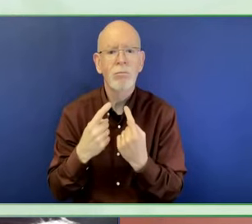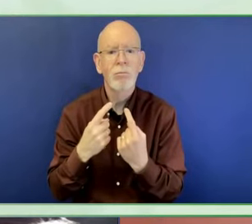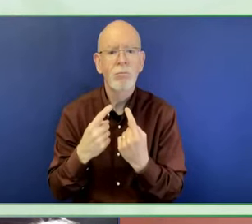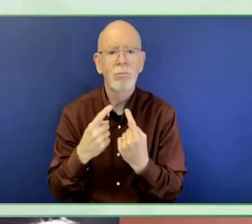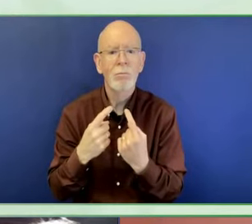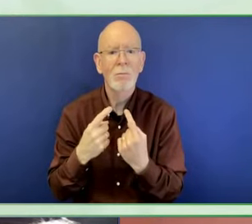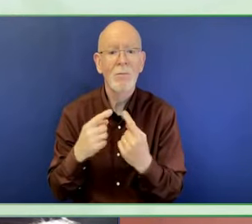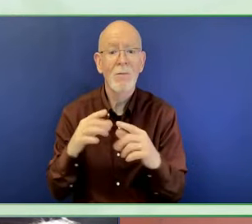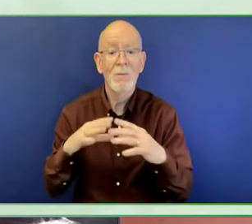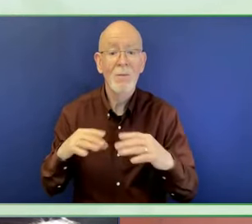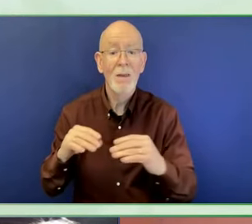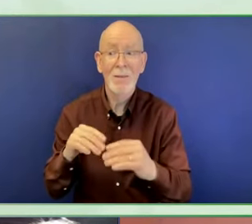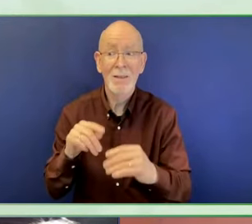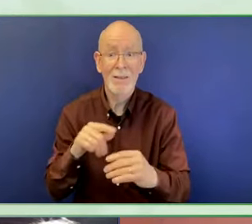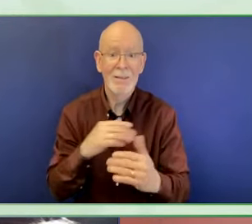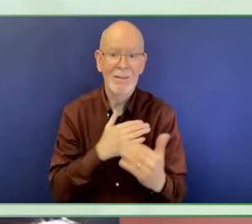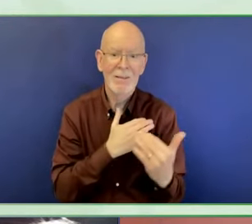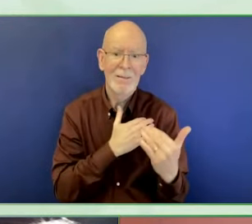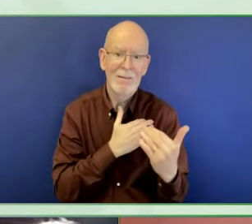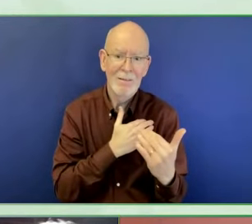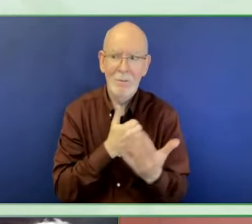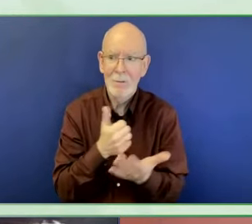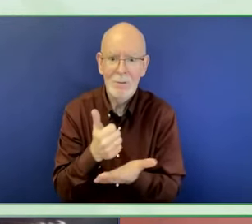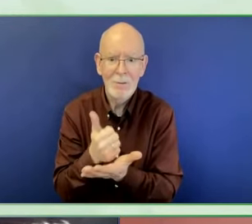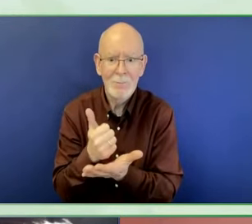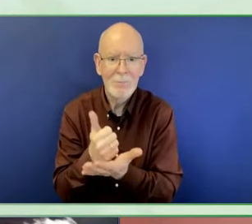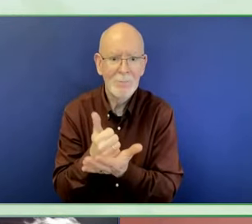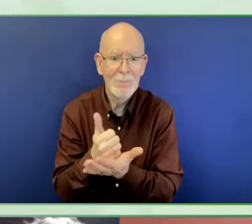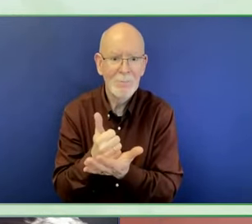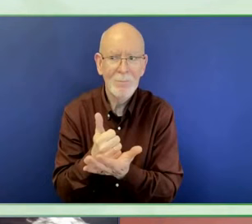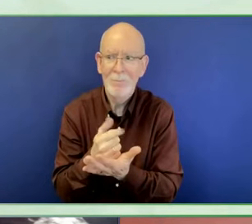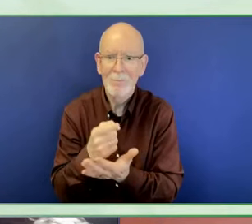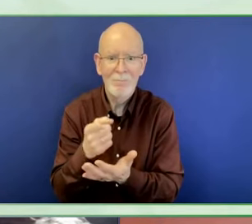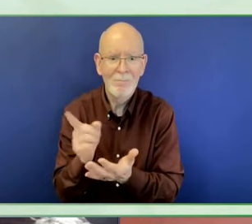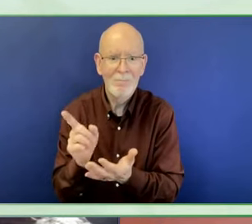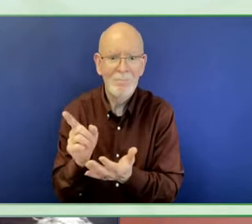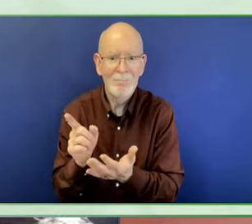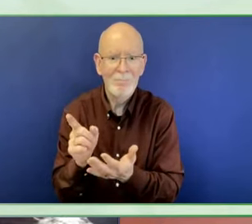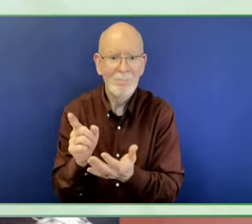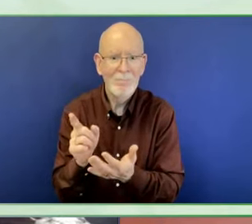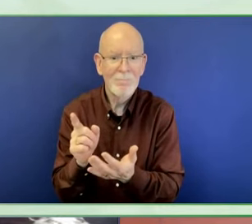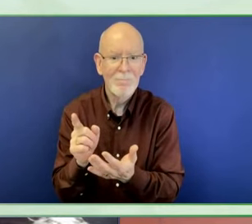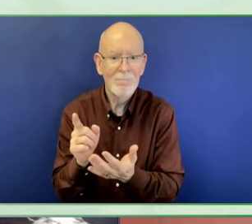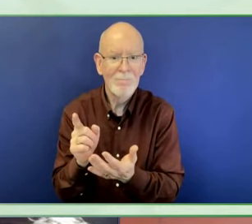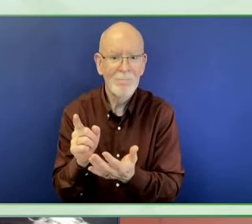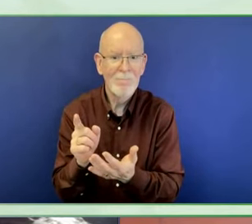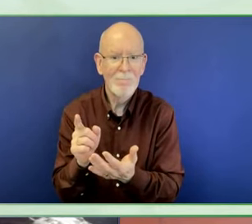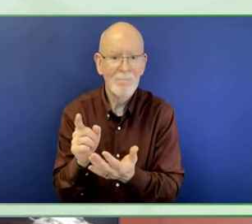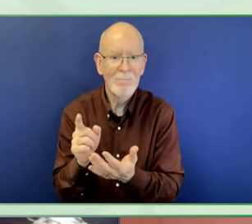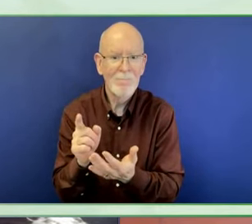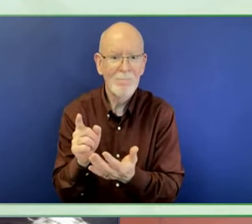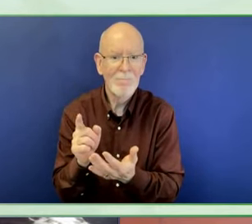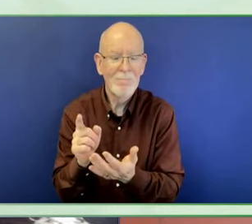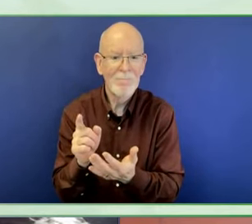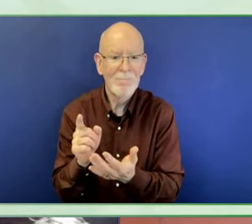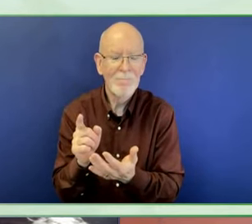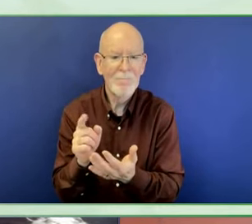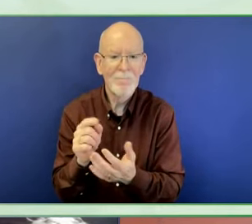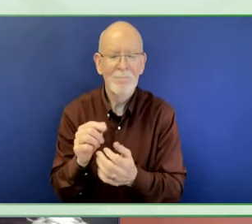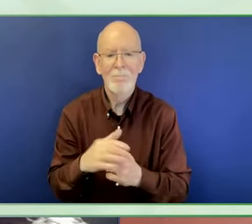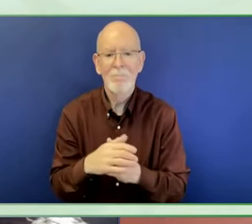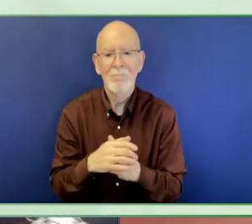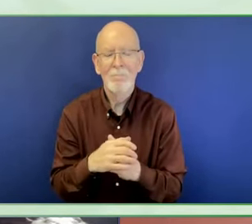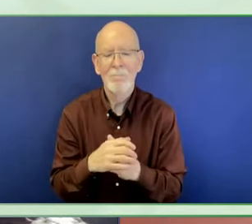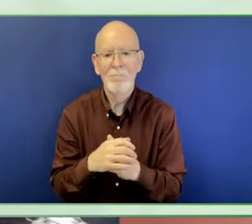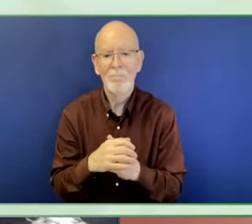And another thing is our storytelling. Now, if they are comfortable talking about sex at home, then they will be comfortable talking about their